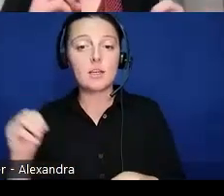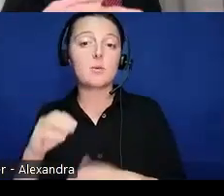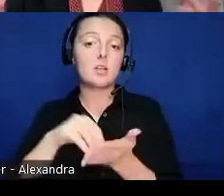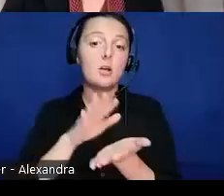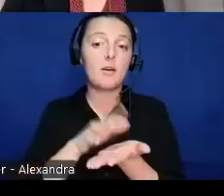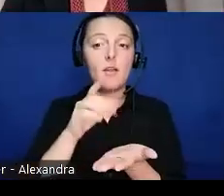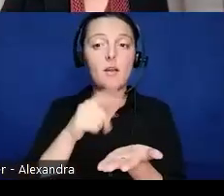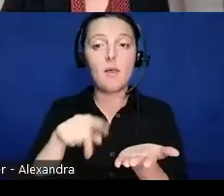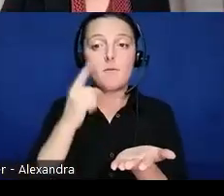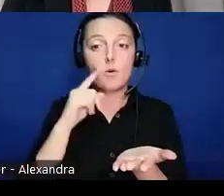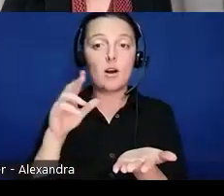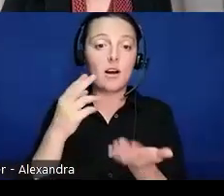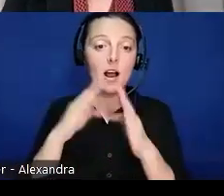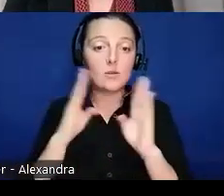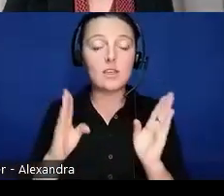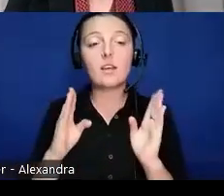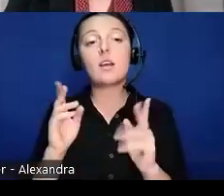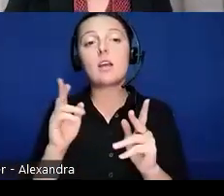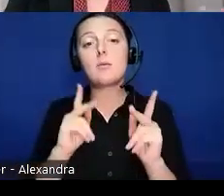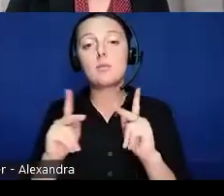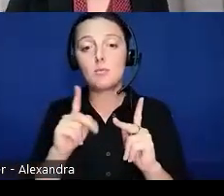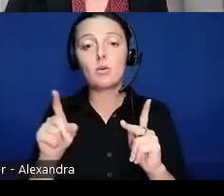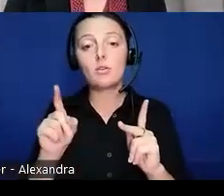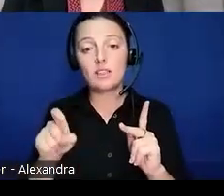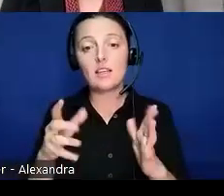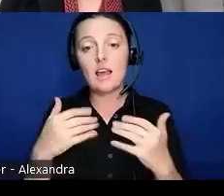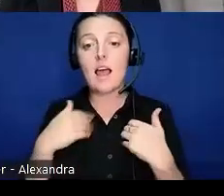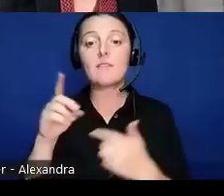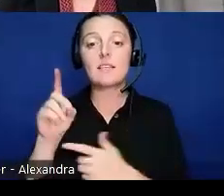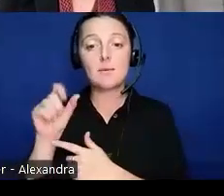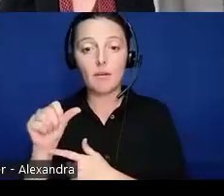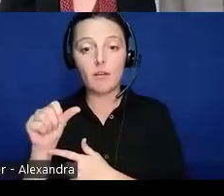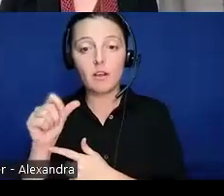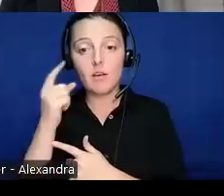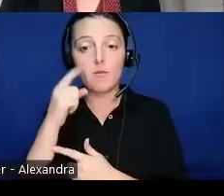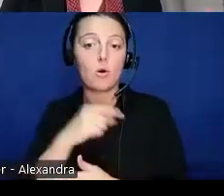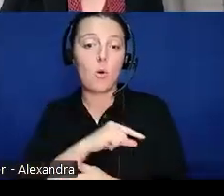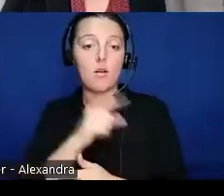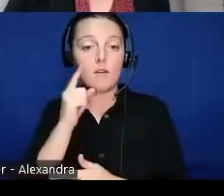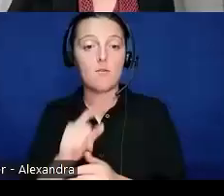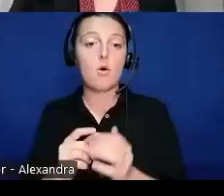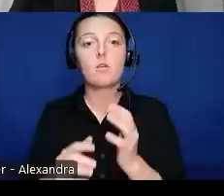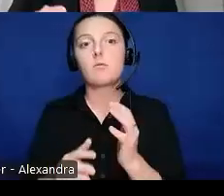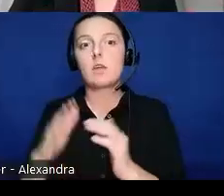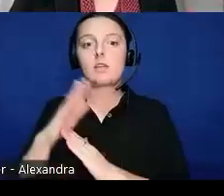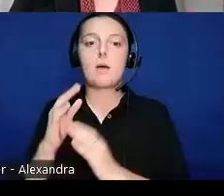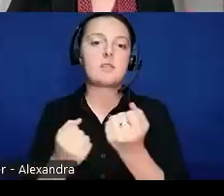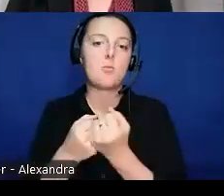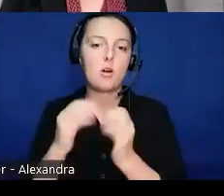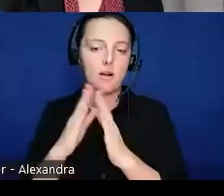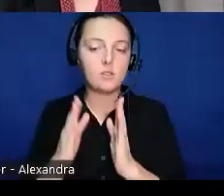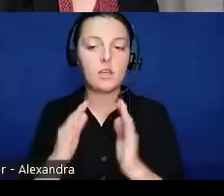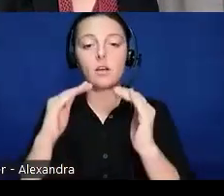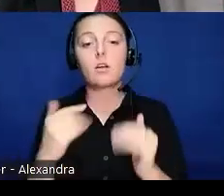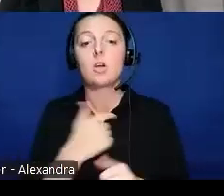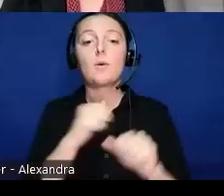to qualify for the most supportive housing, and so we can do those evaluations for people. We can do addiction treatment. We can start with